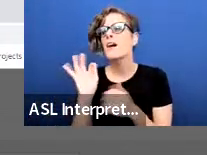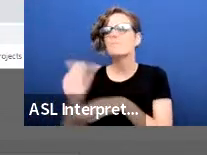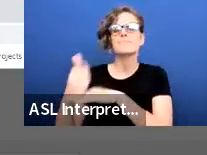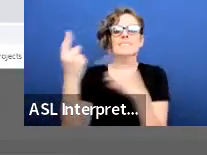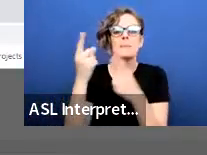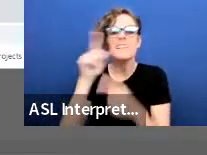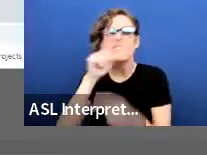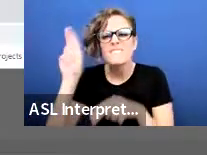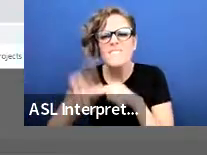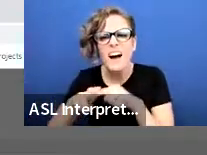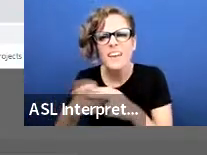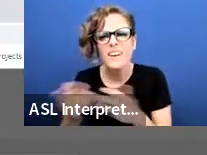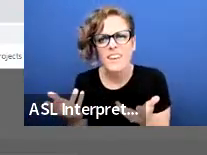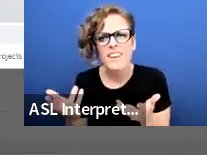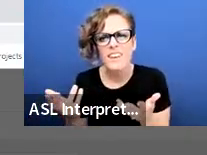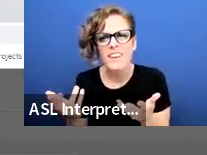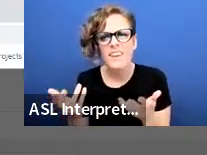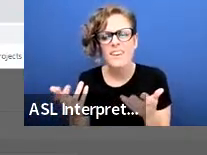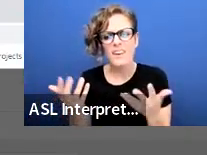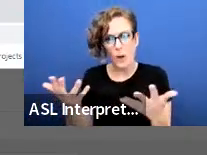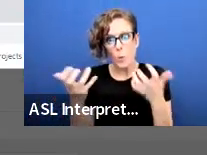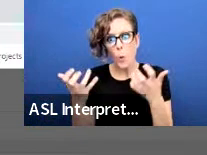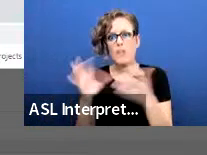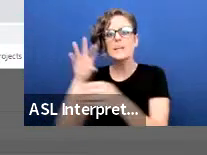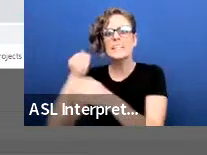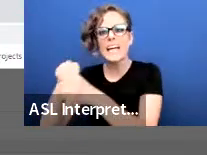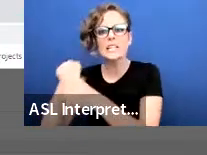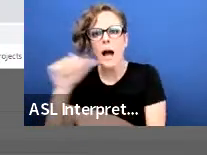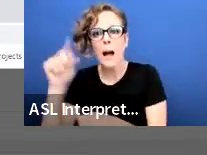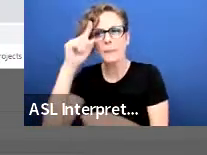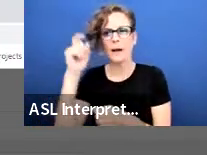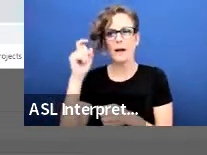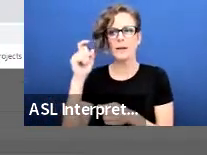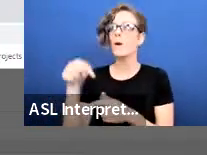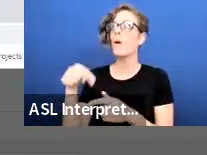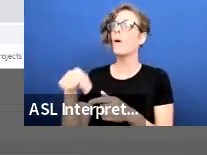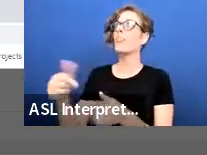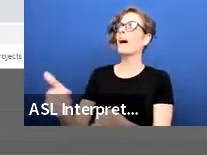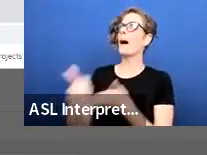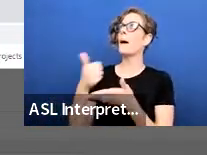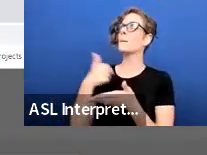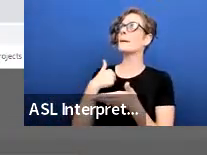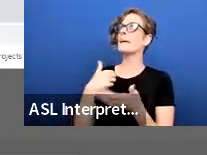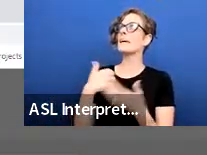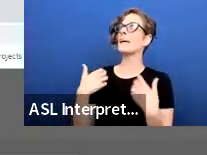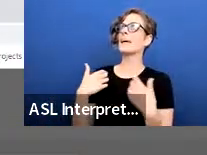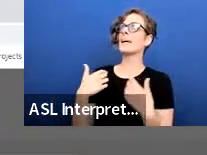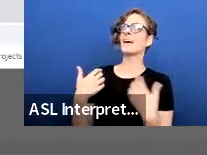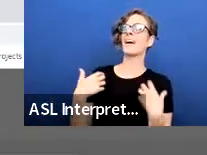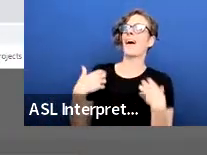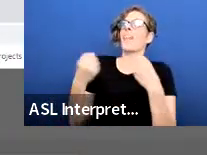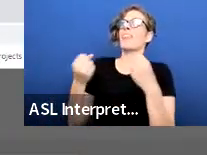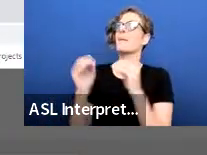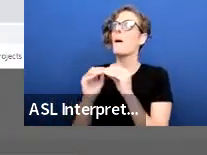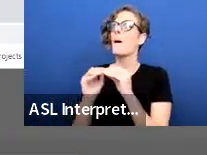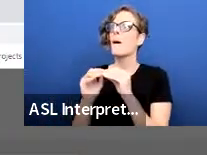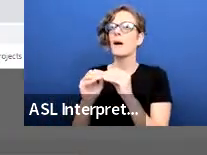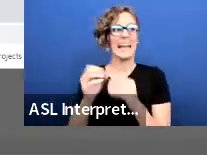with because they want to engage with it, not because it makes them healthier. Again, like the eat your vegetables messaging is like, it's not that